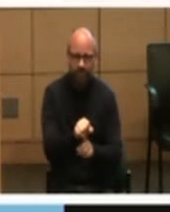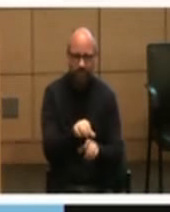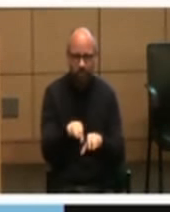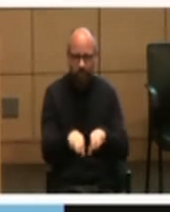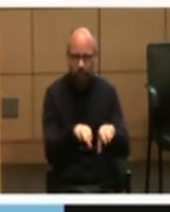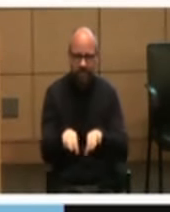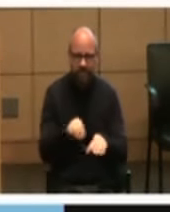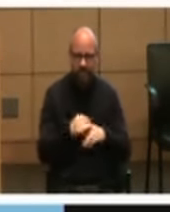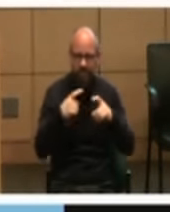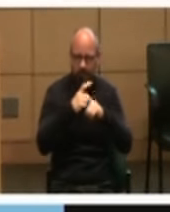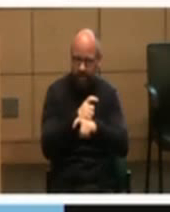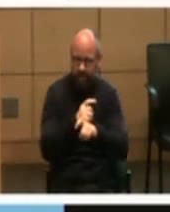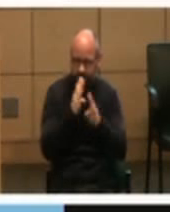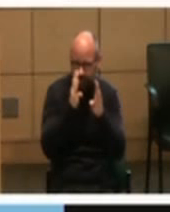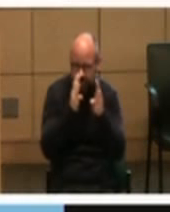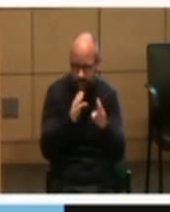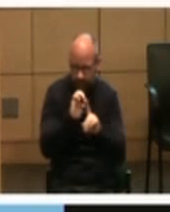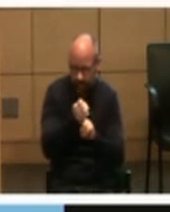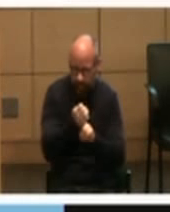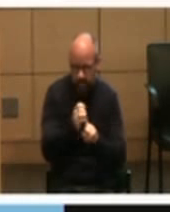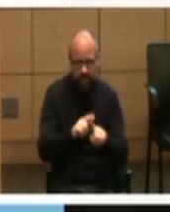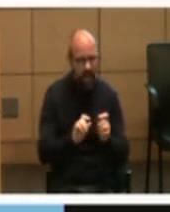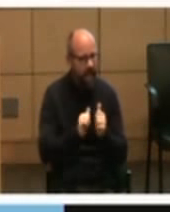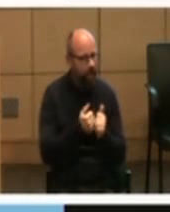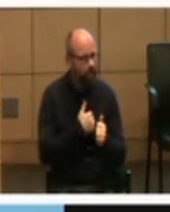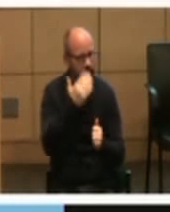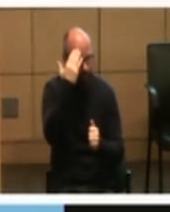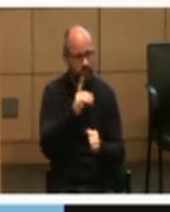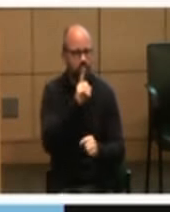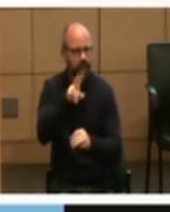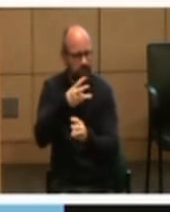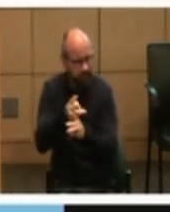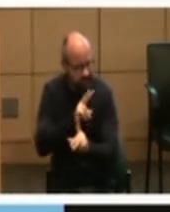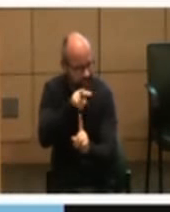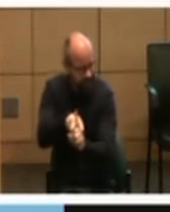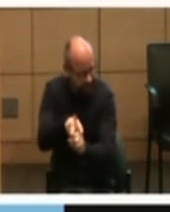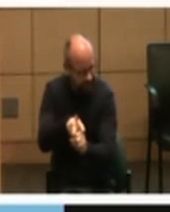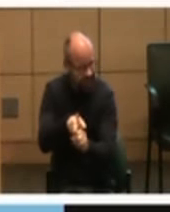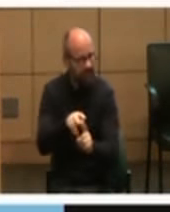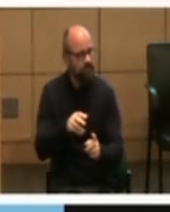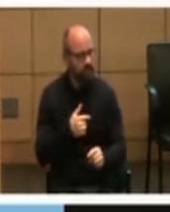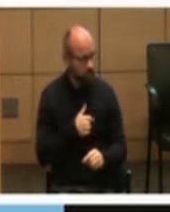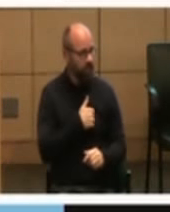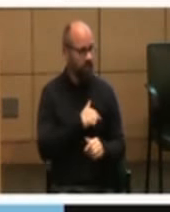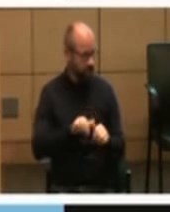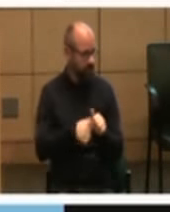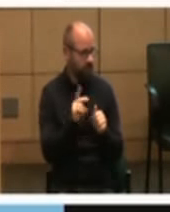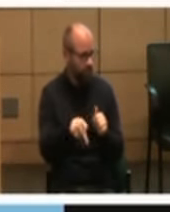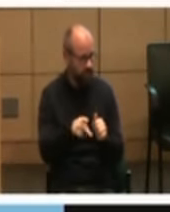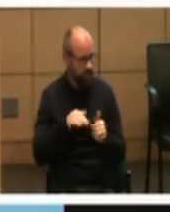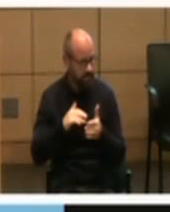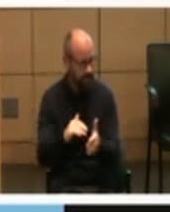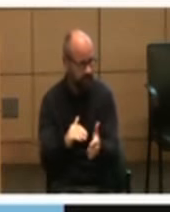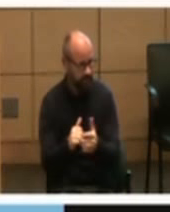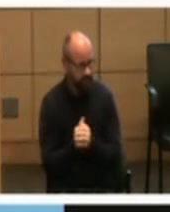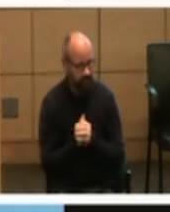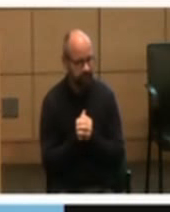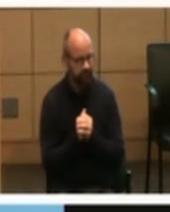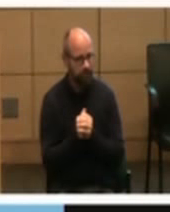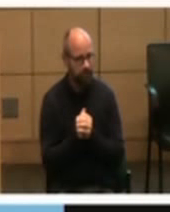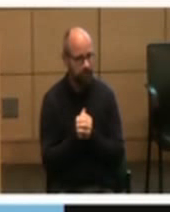complex listening environments, but how do we really know that? So we did a follow-up study, and we wanted to